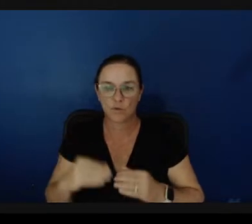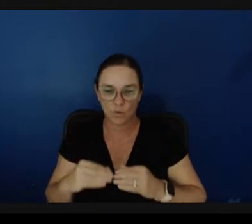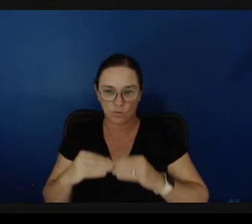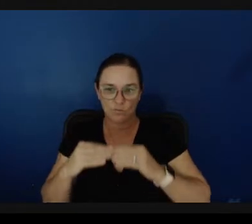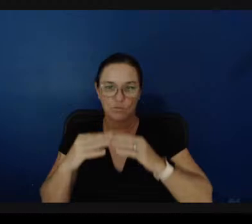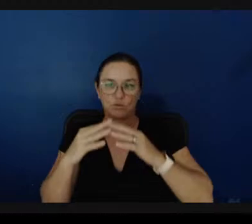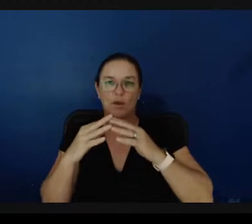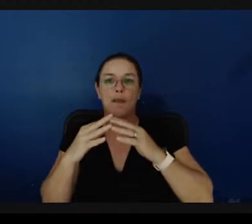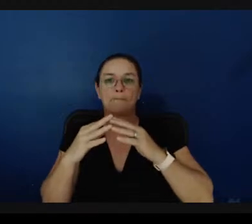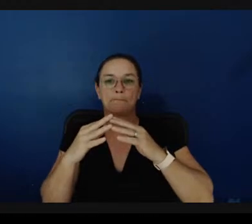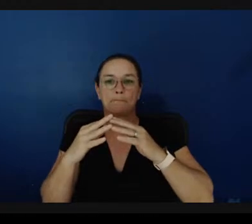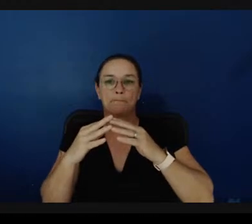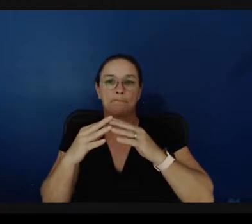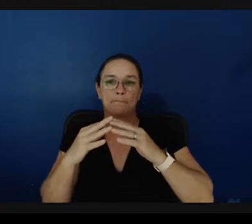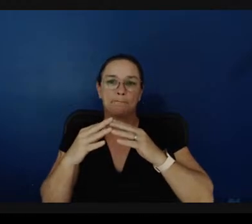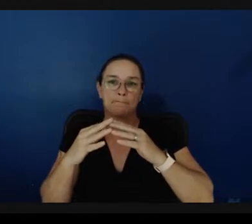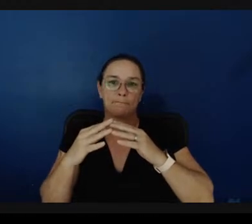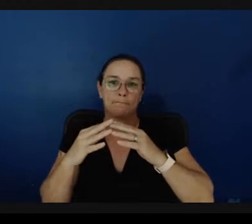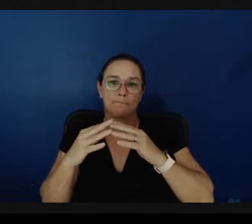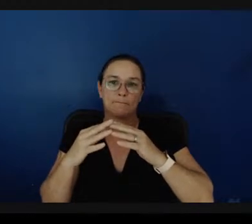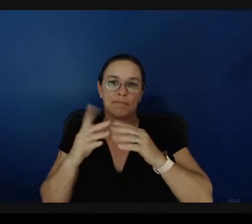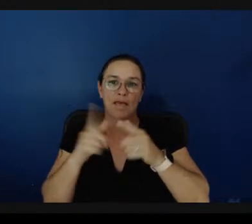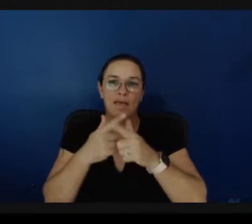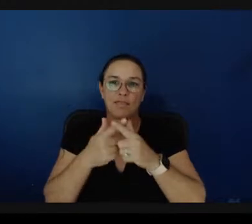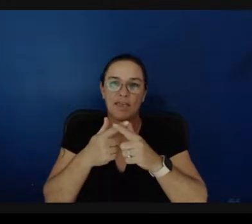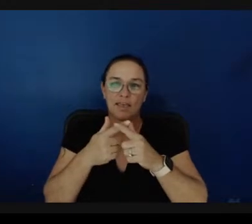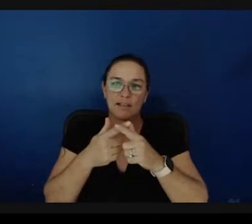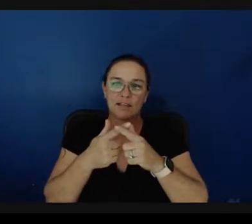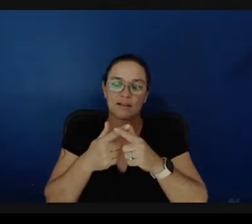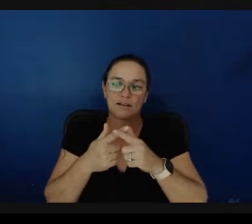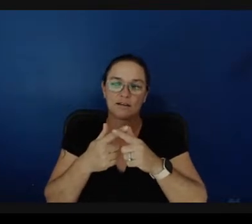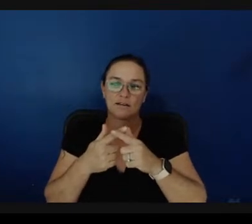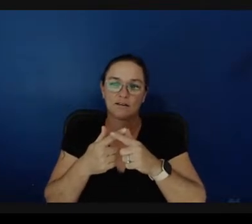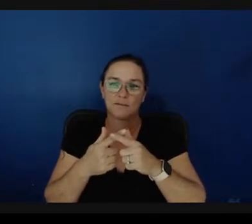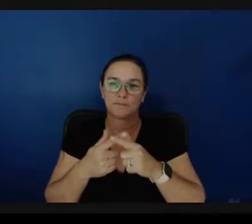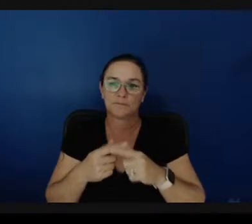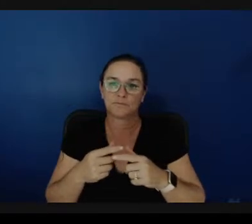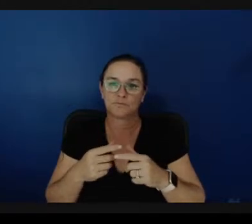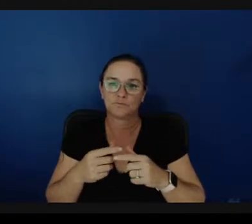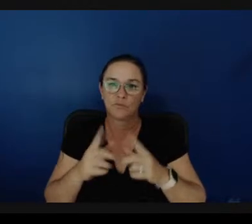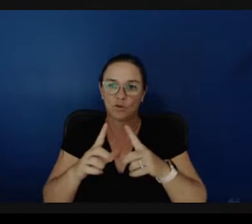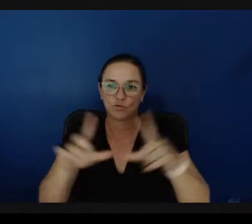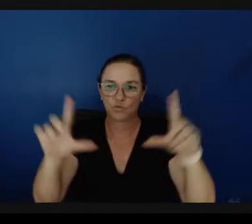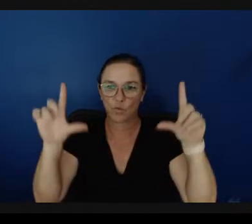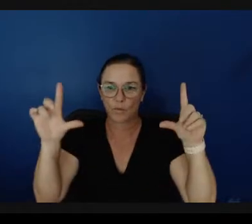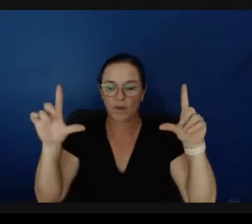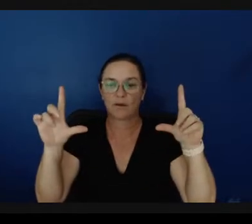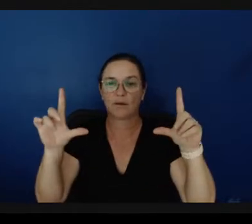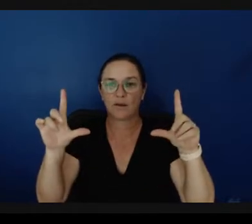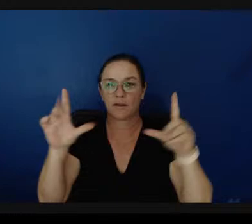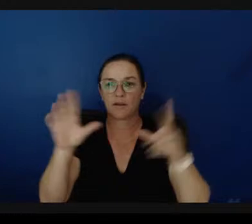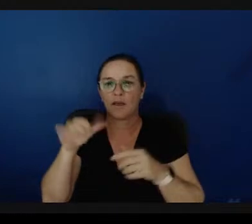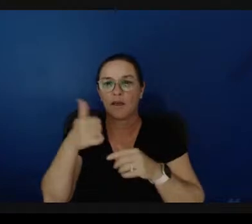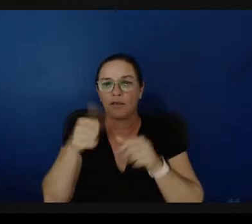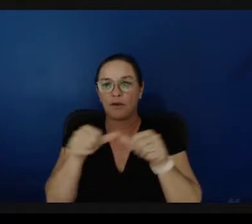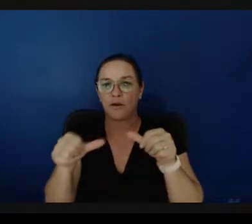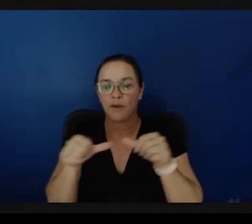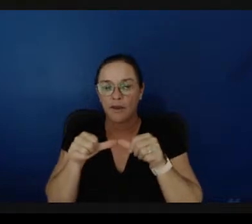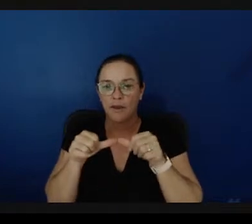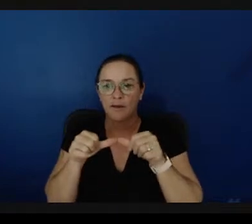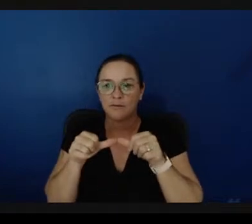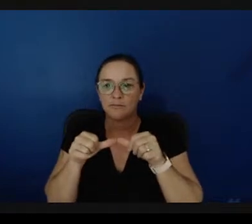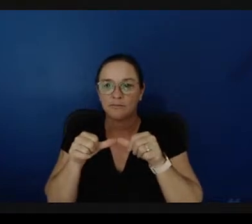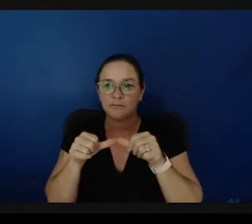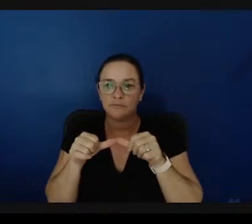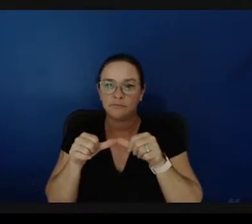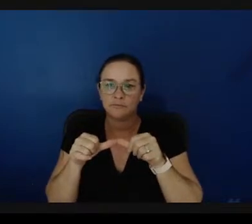So inflating here. And then in detail, we zoom into that other spot right in there.